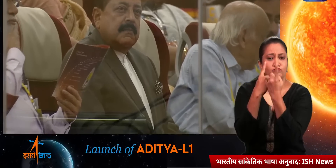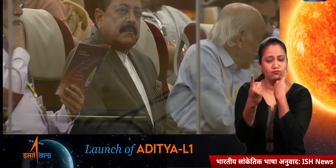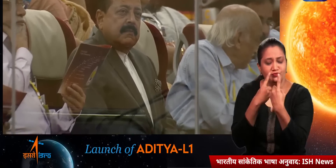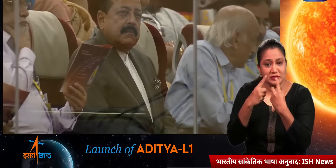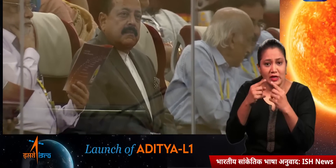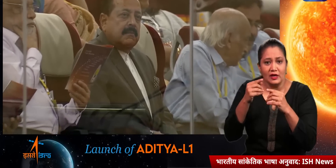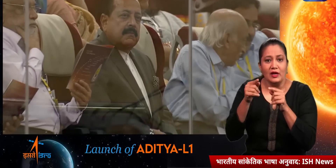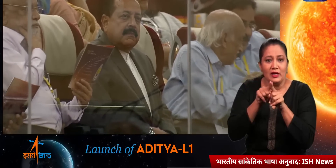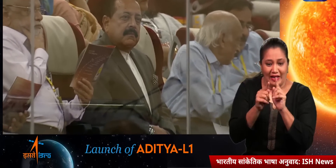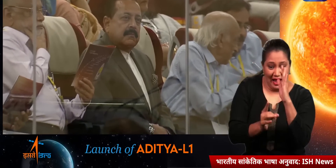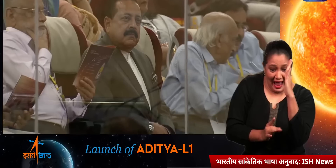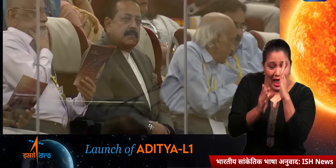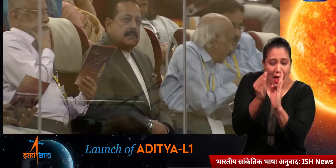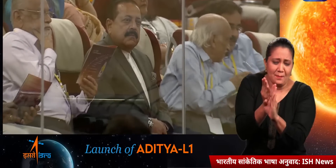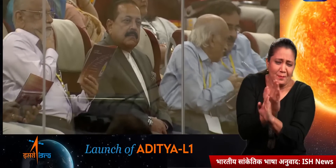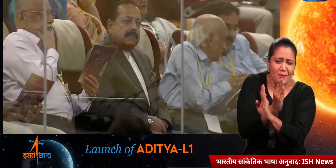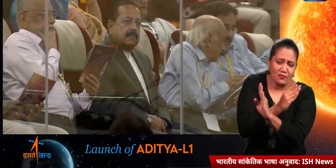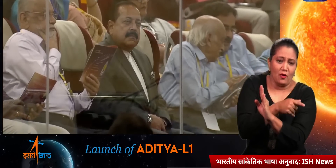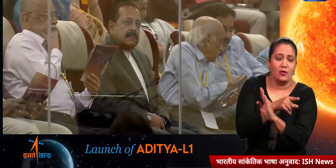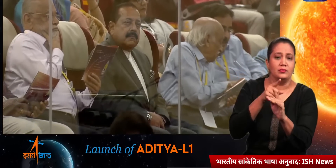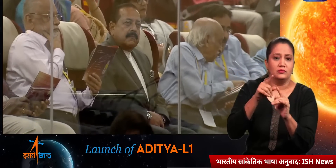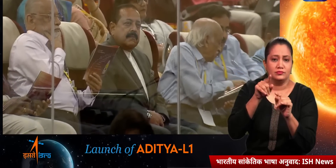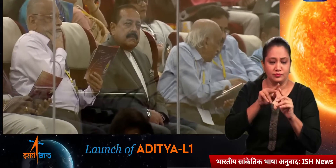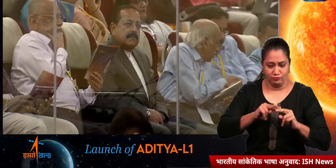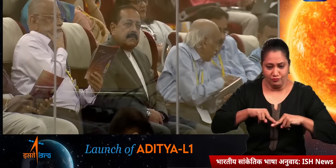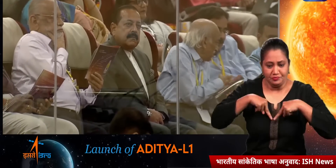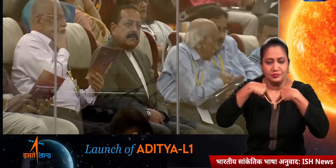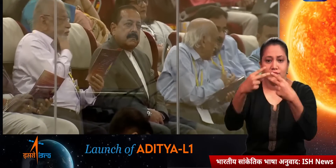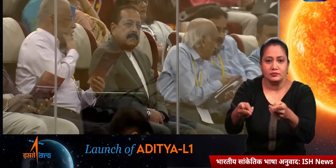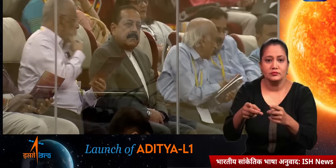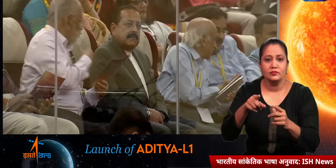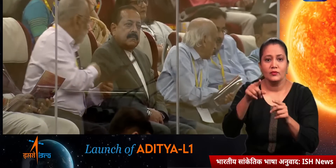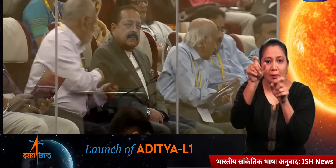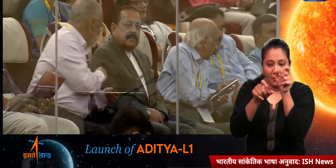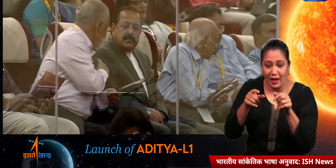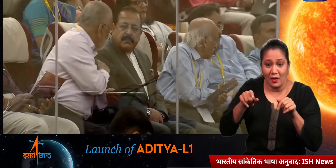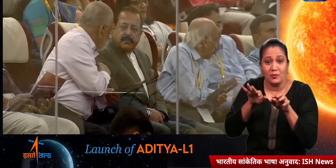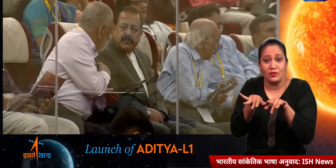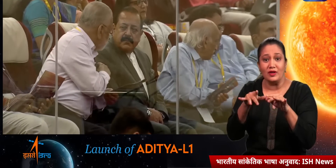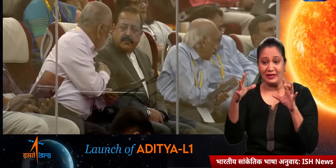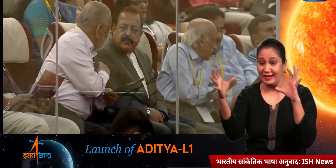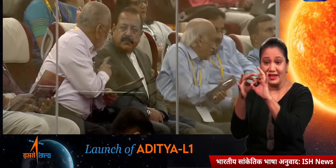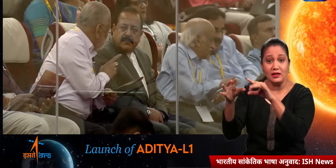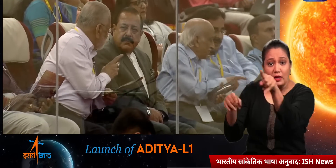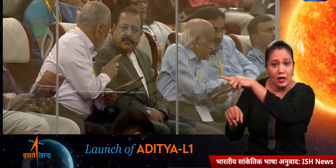time, control will be passed on to the onboard computers.